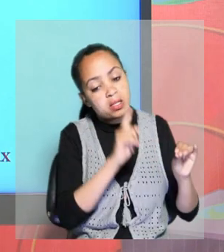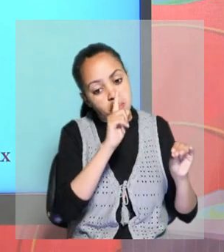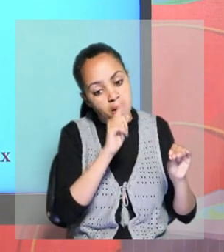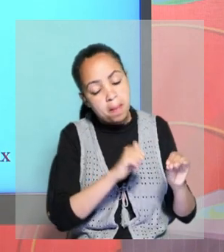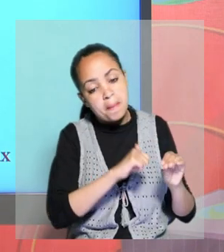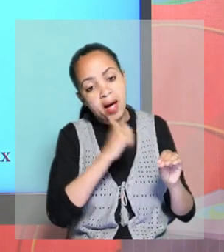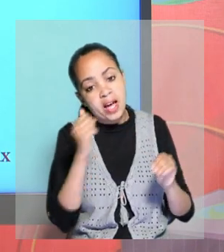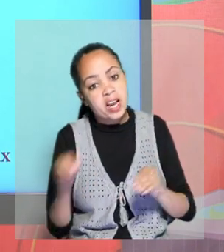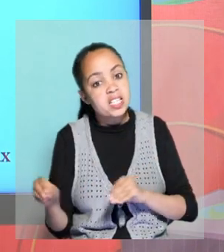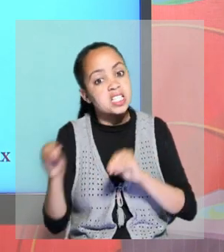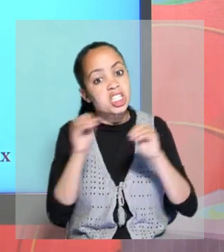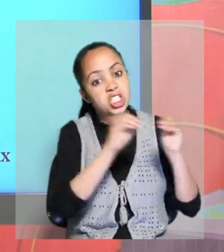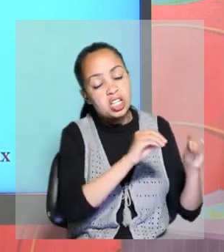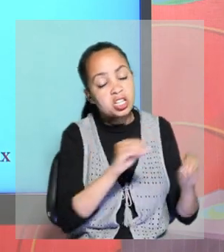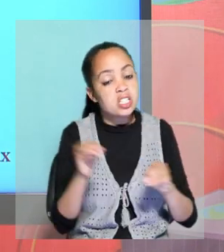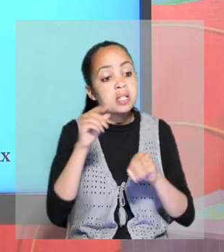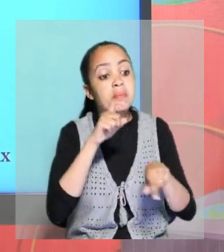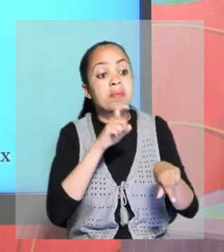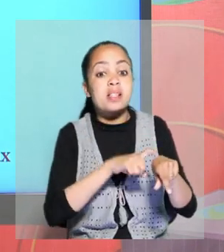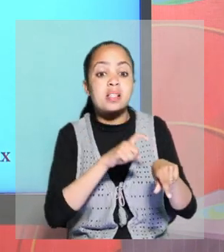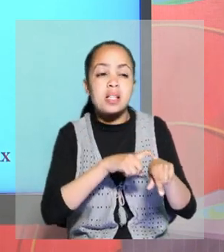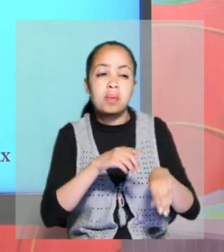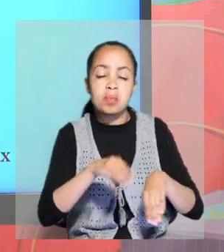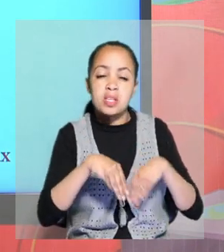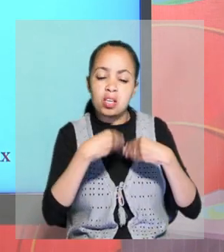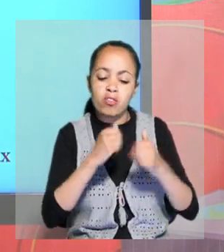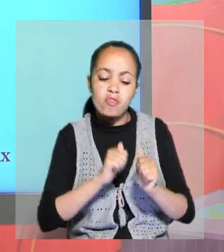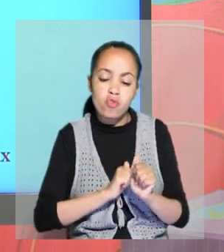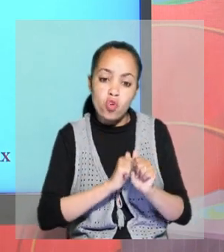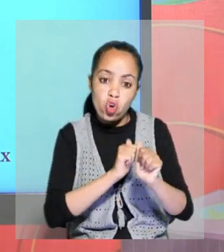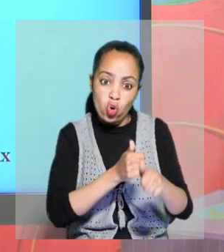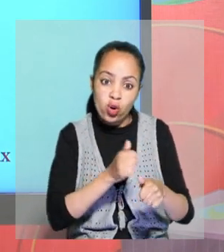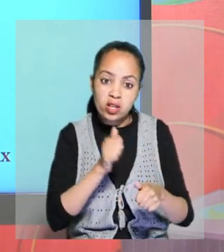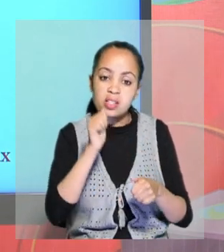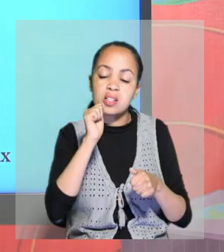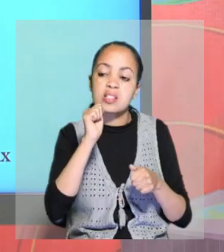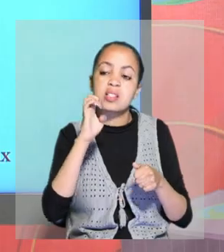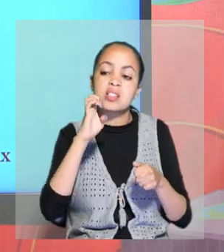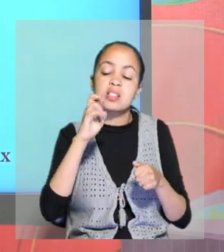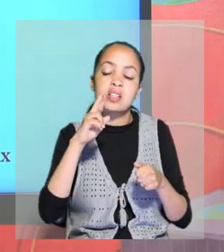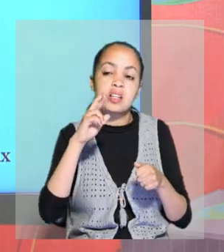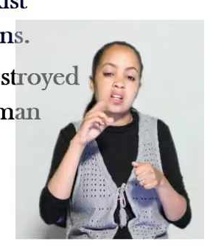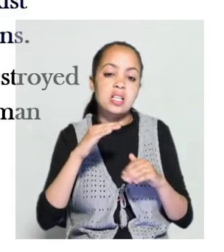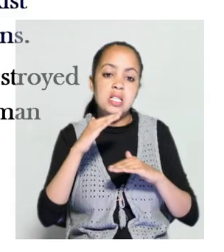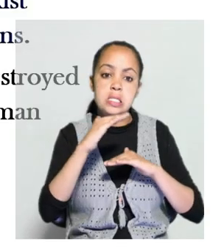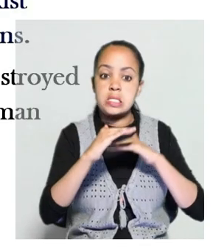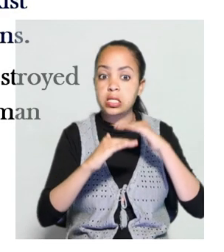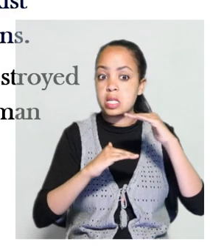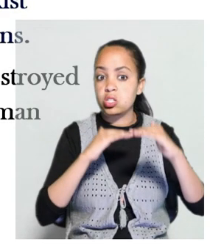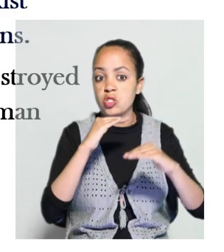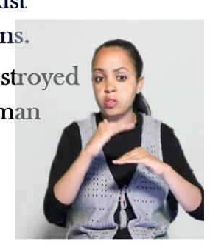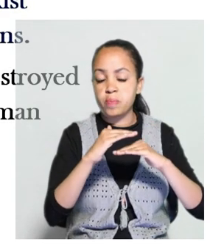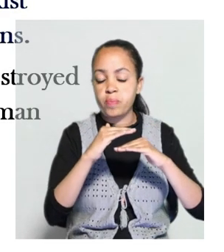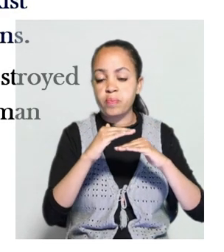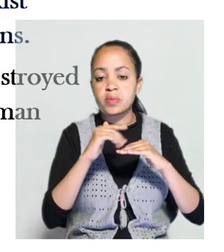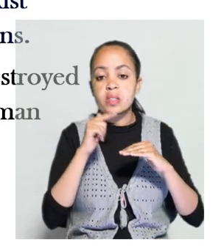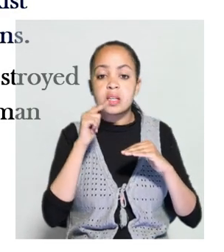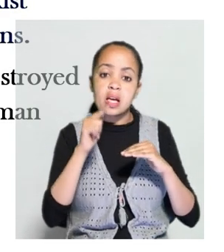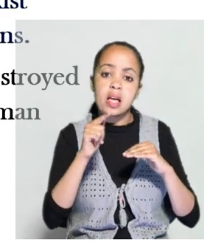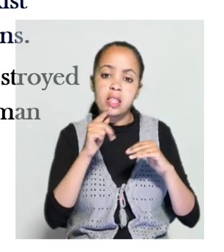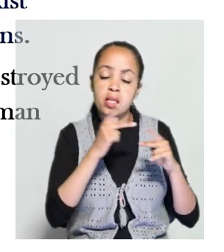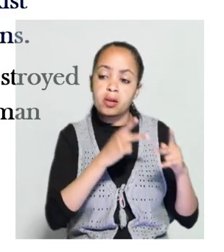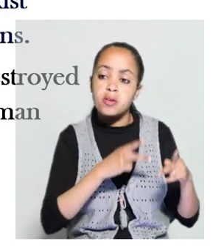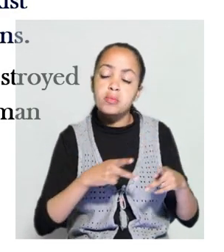by another within a given time period, following a series stage. Well then, as a procedure of